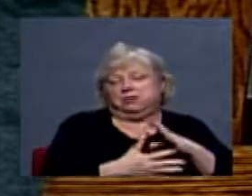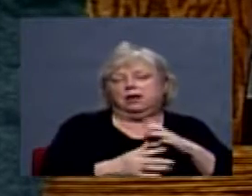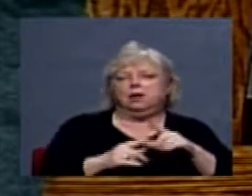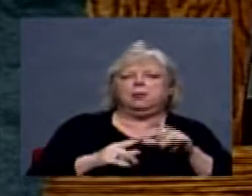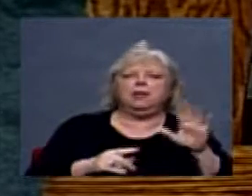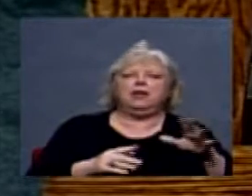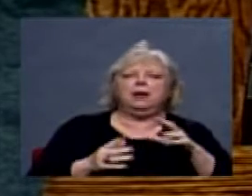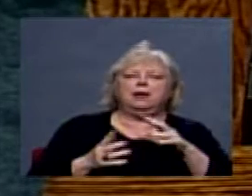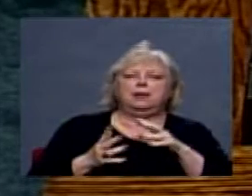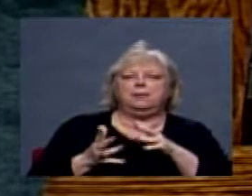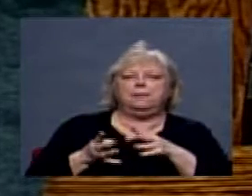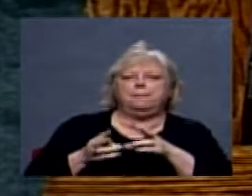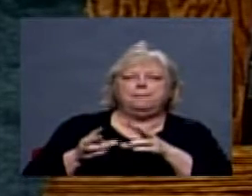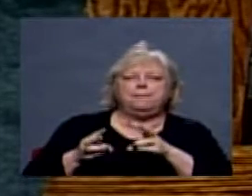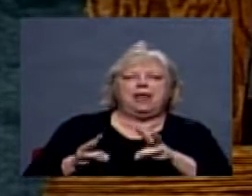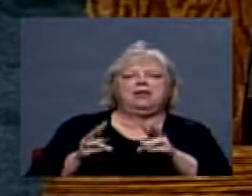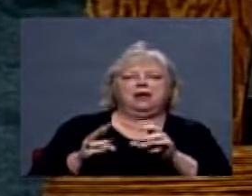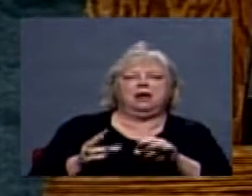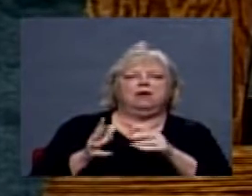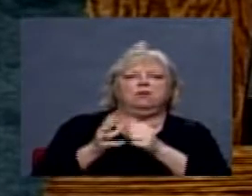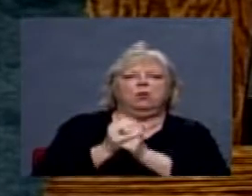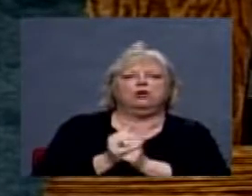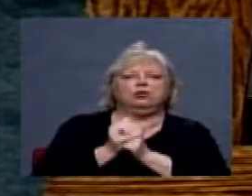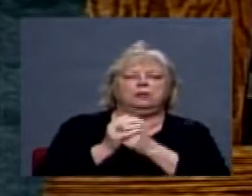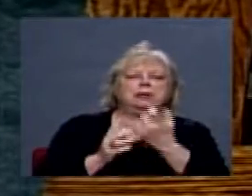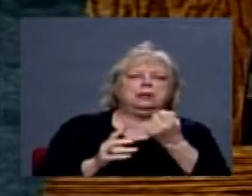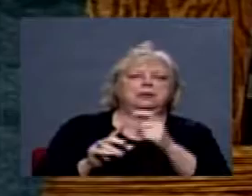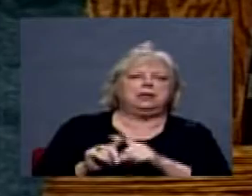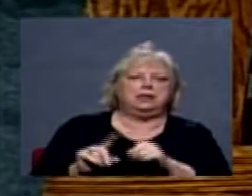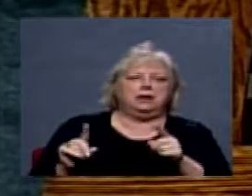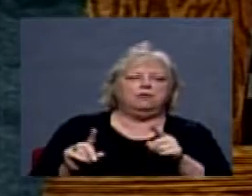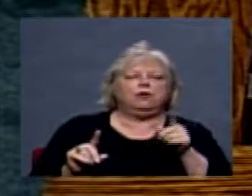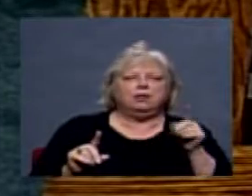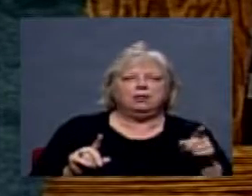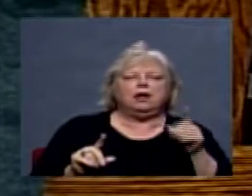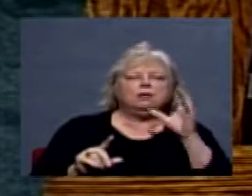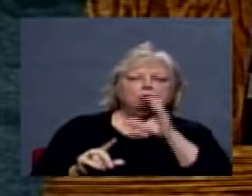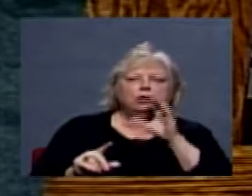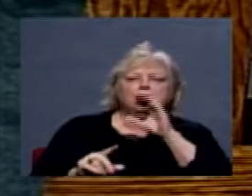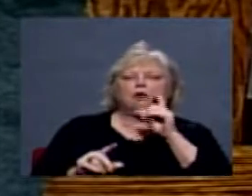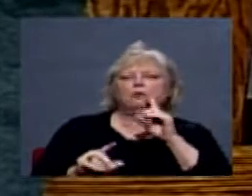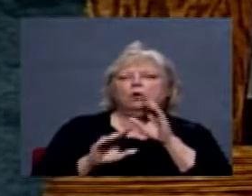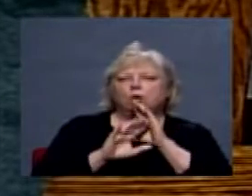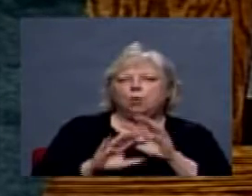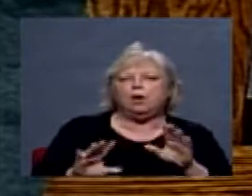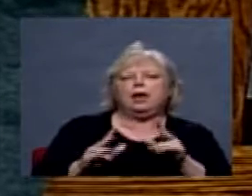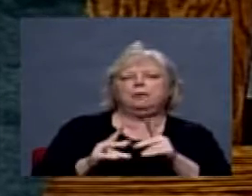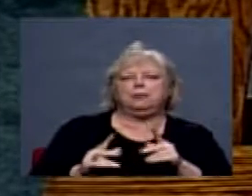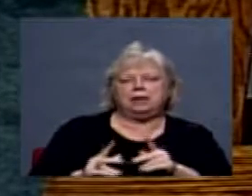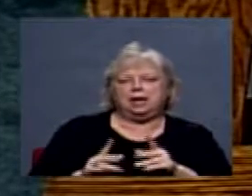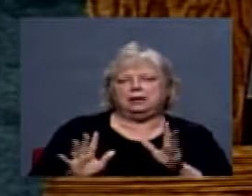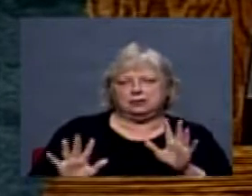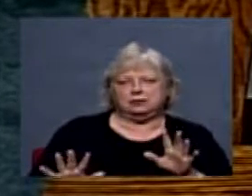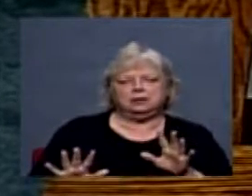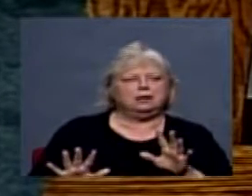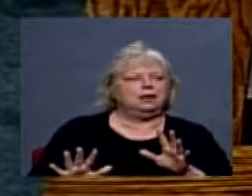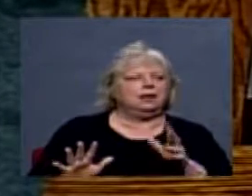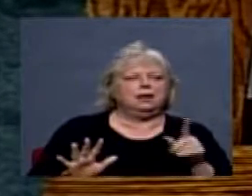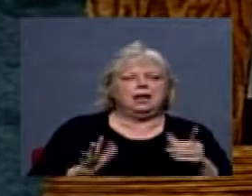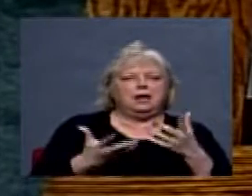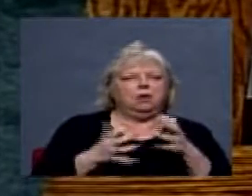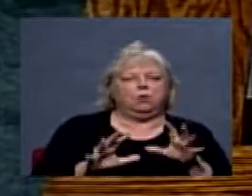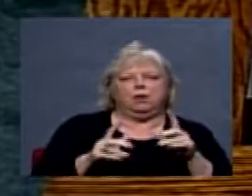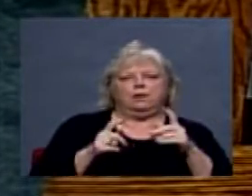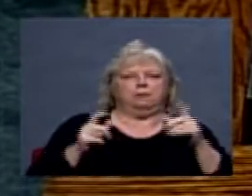of worship is a little different, in which they're looking for a quiet place. They're not wanting the